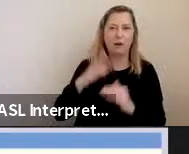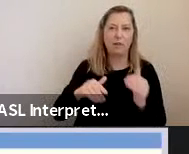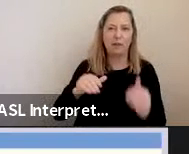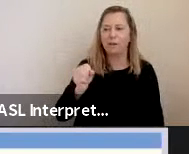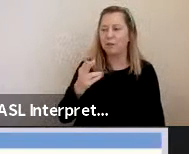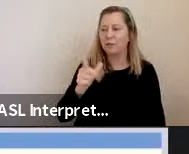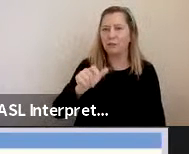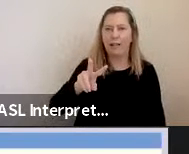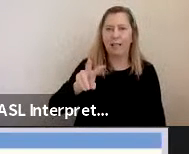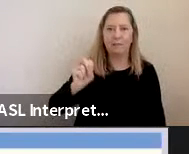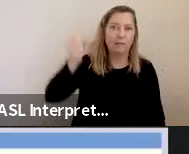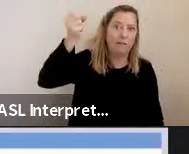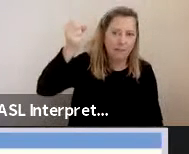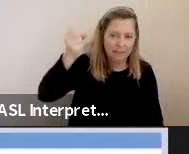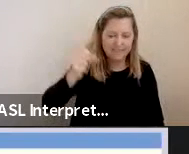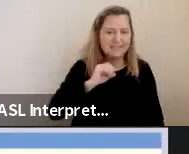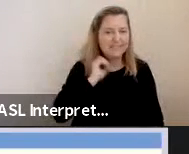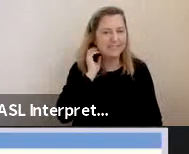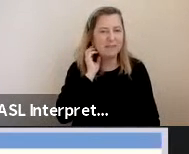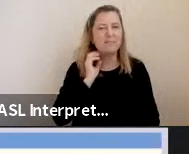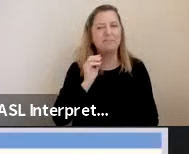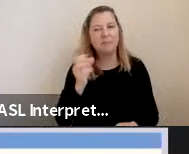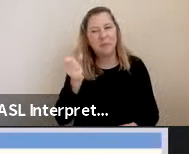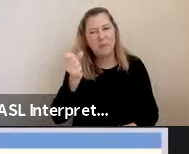shelve. Okay.